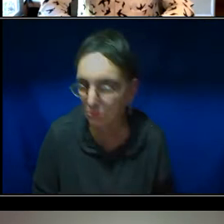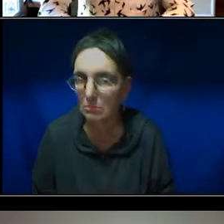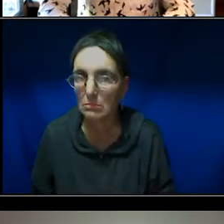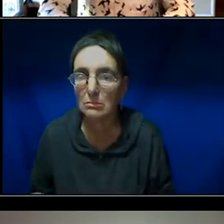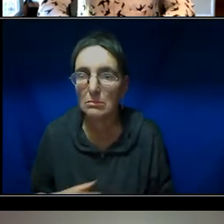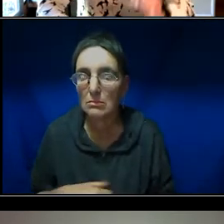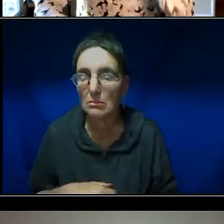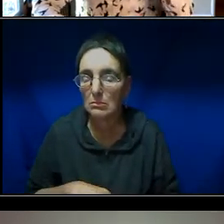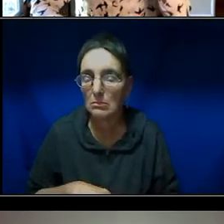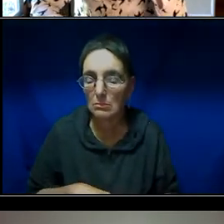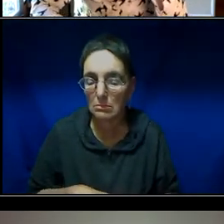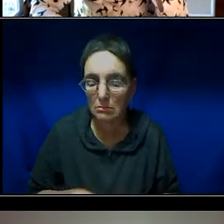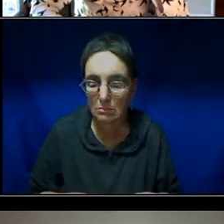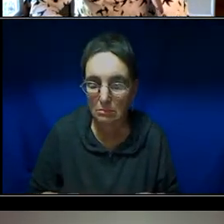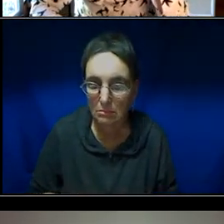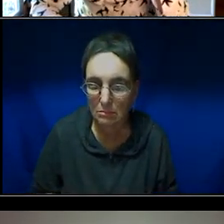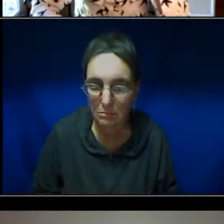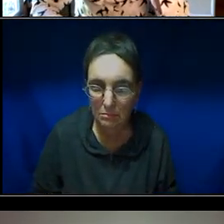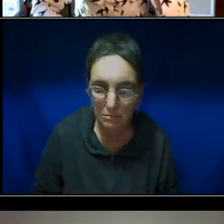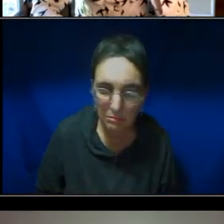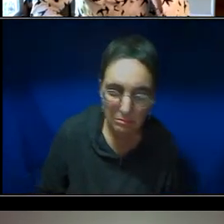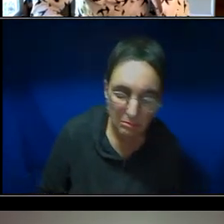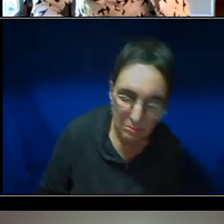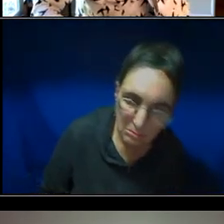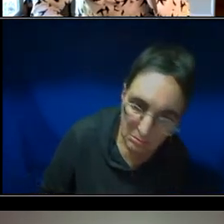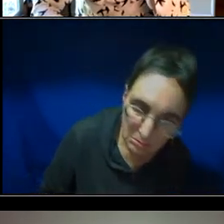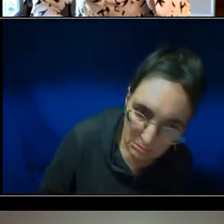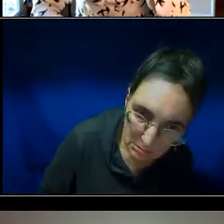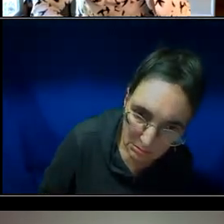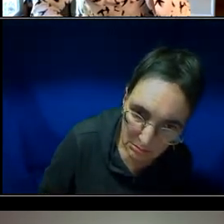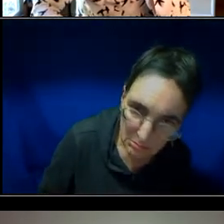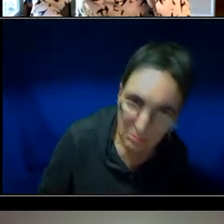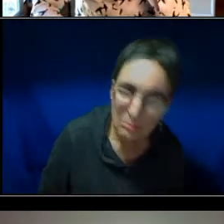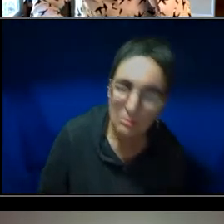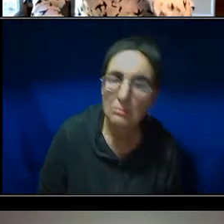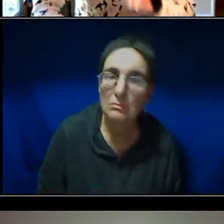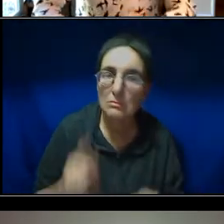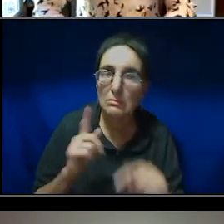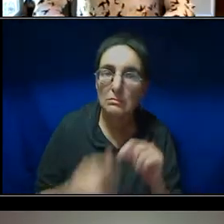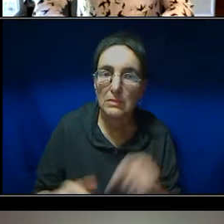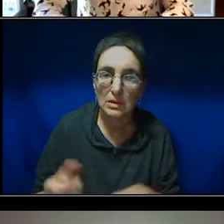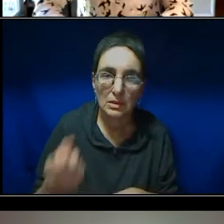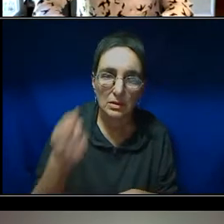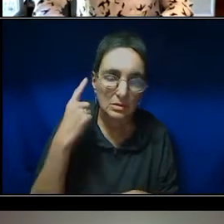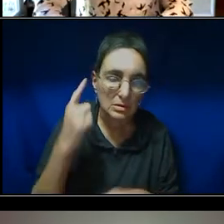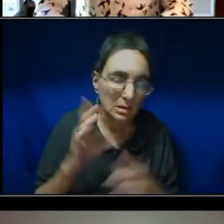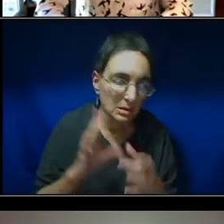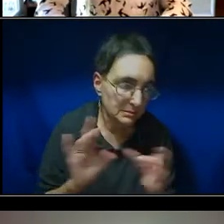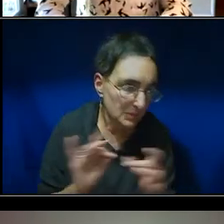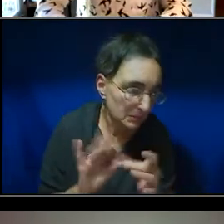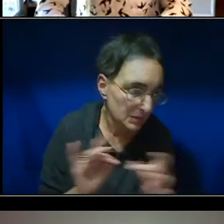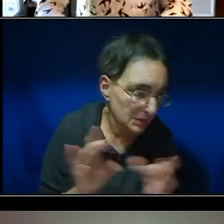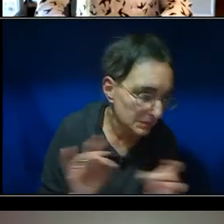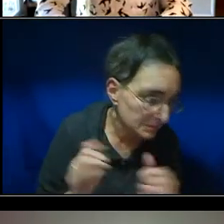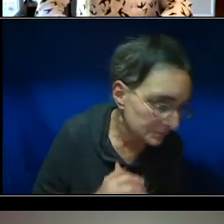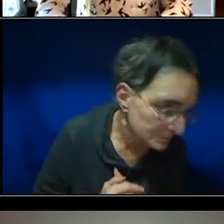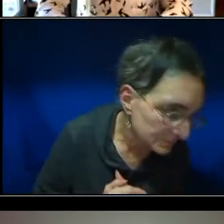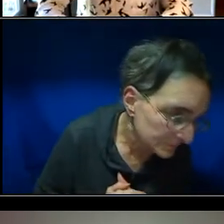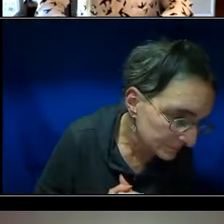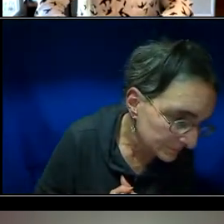are concerned that the Caltrans or the California Highway Patrol have given us a verbal threat of eviction